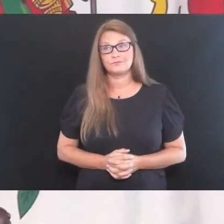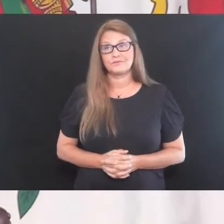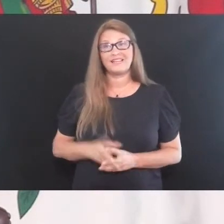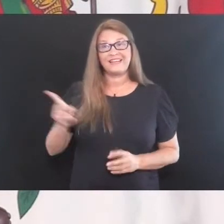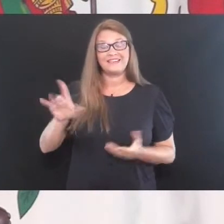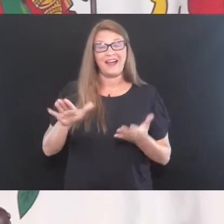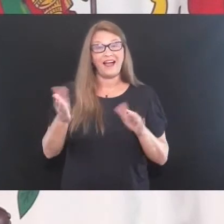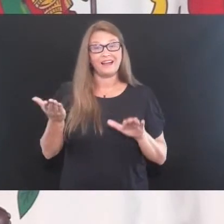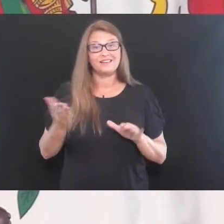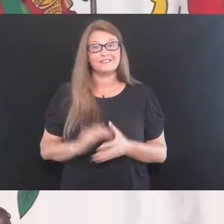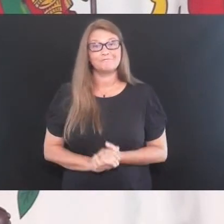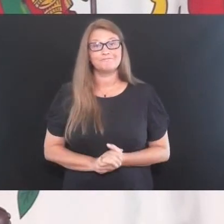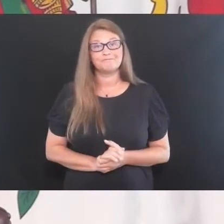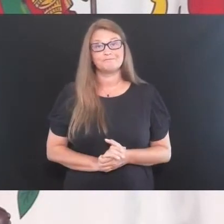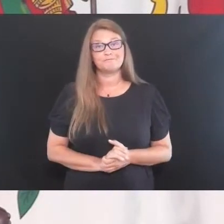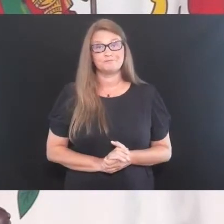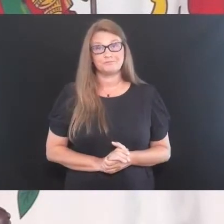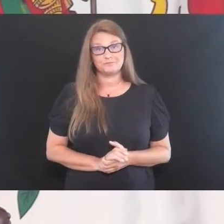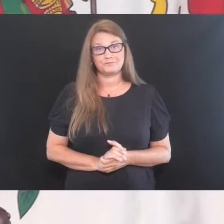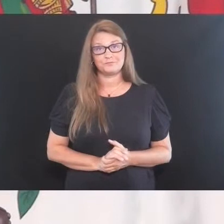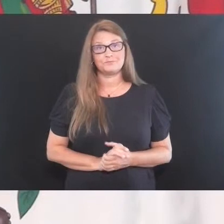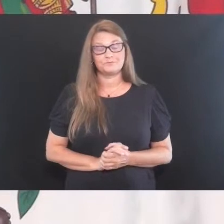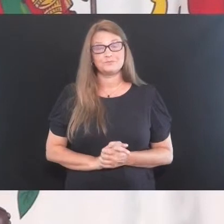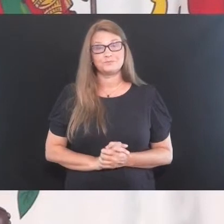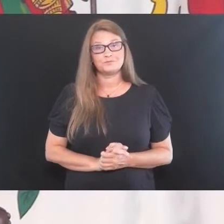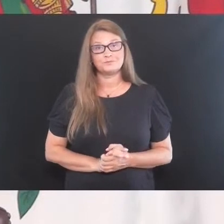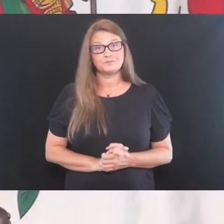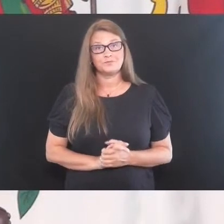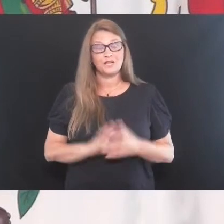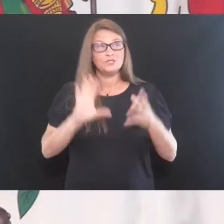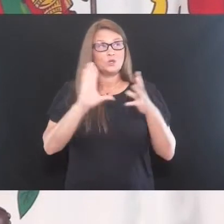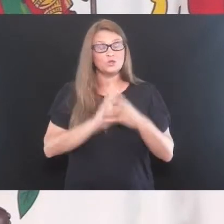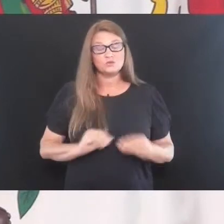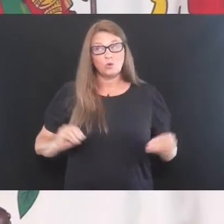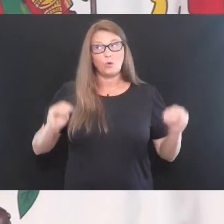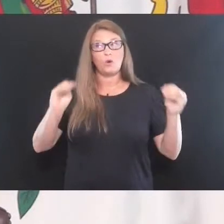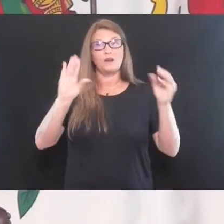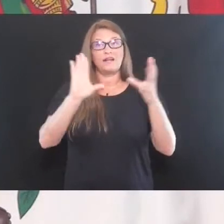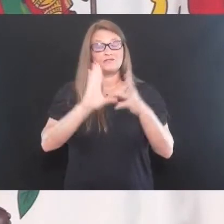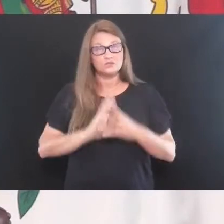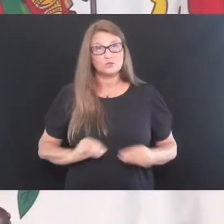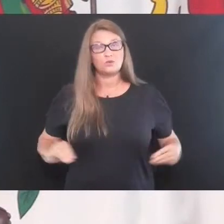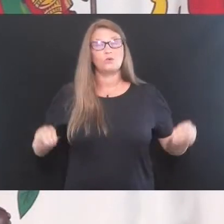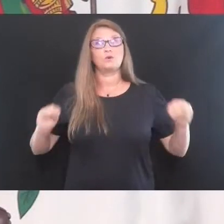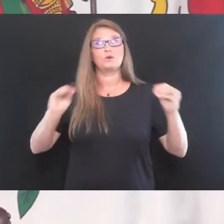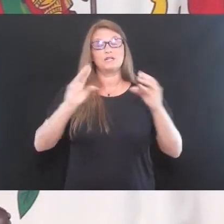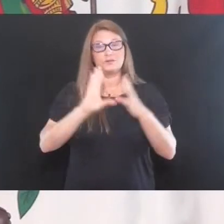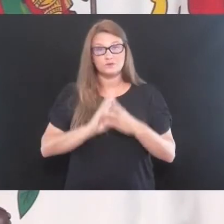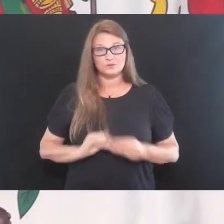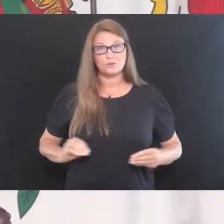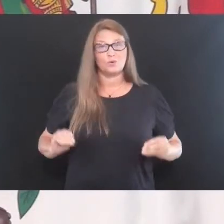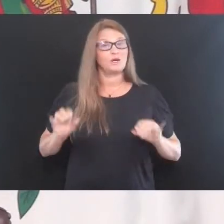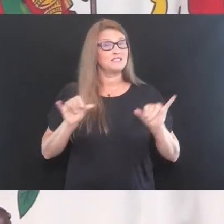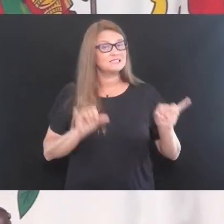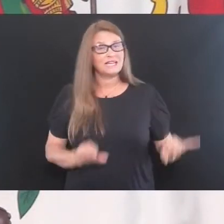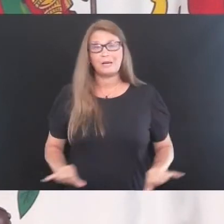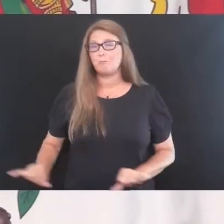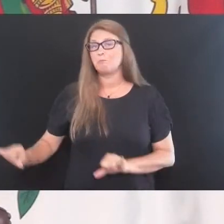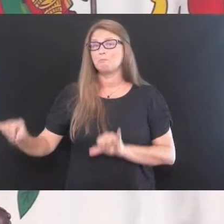him. Now, there's story after story after story, just exactly the